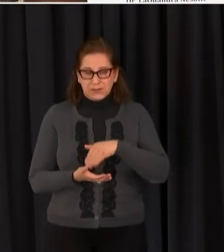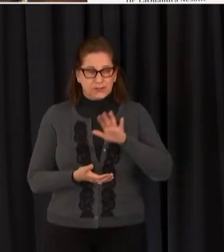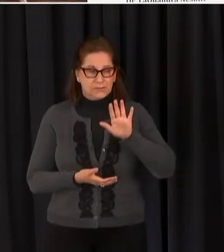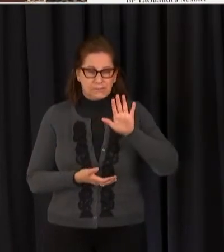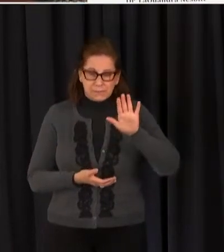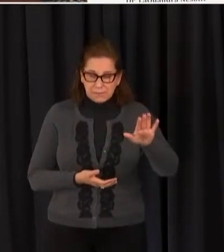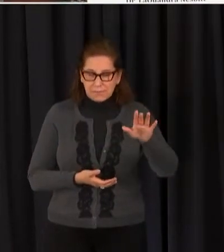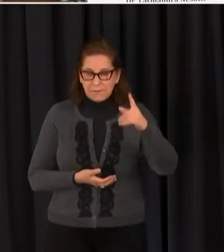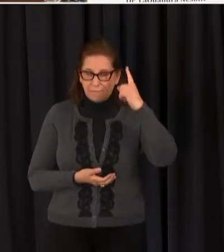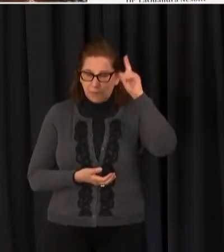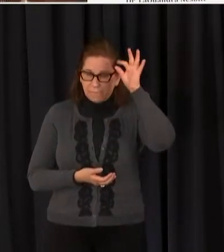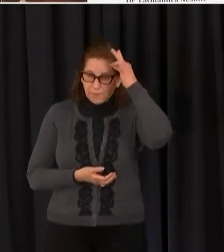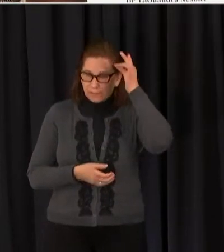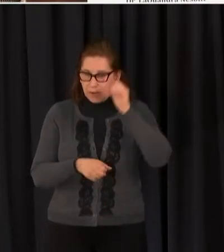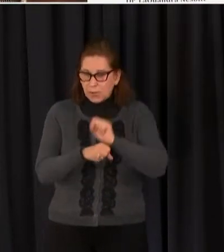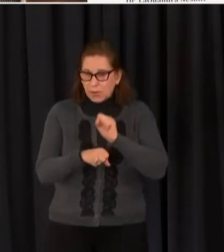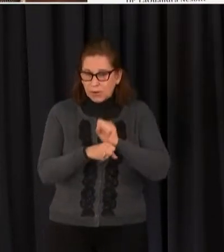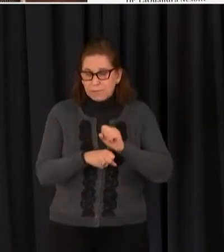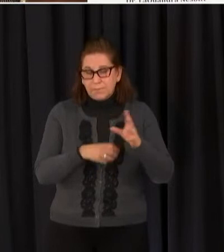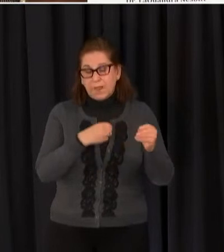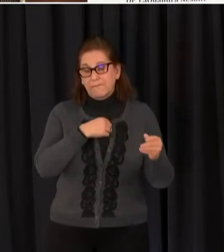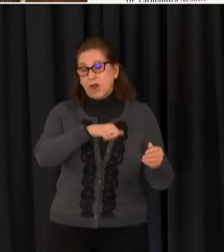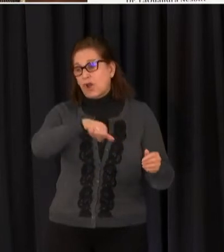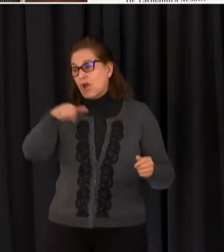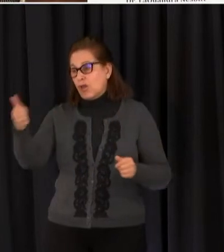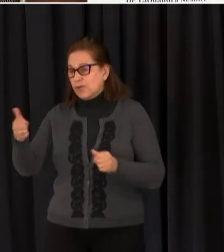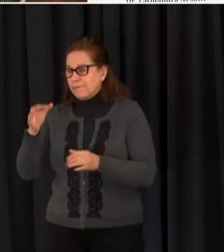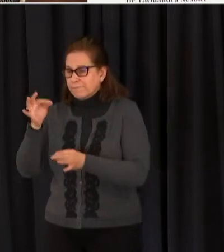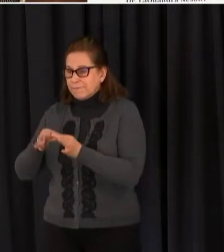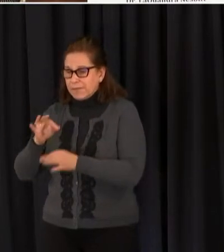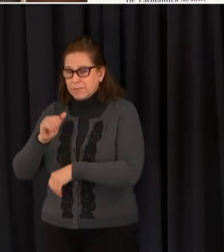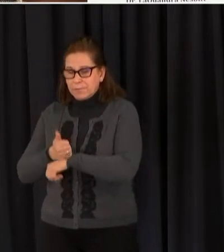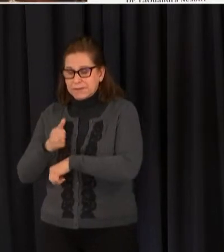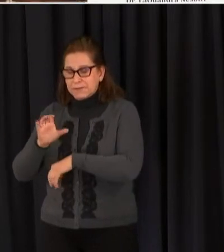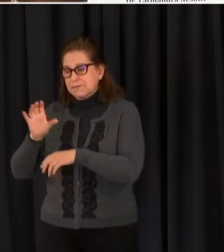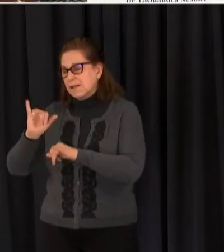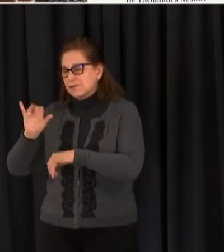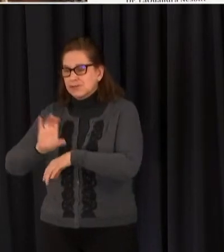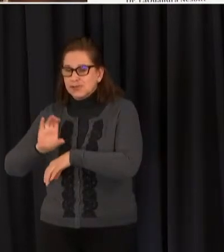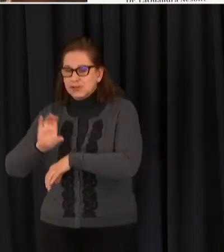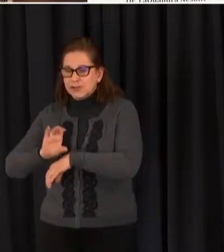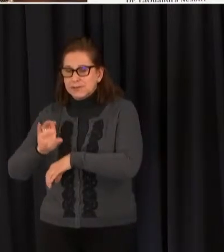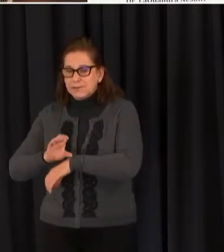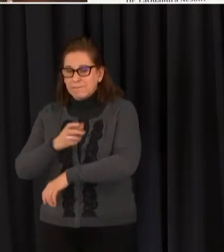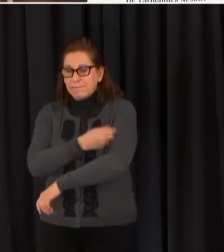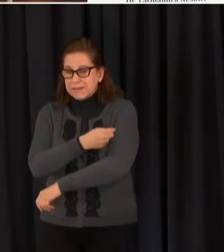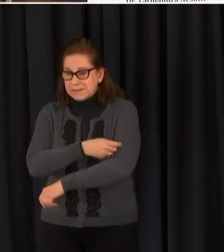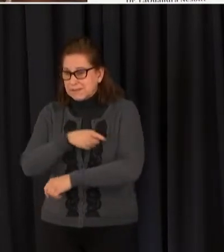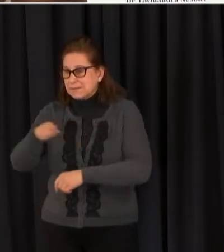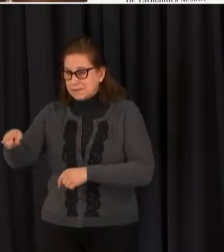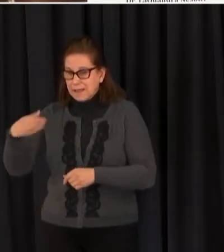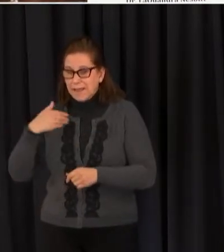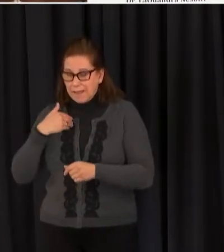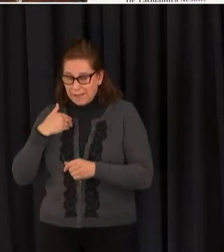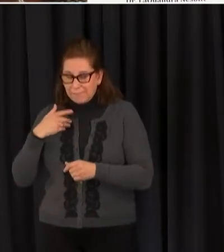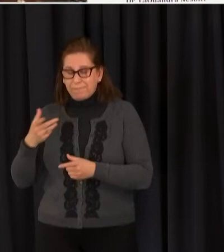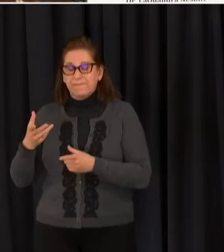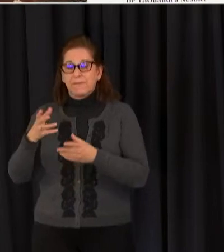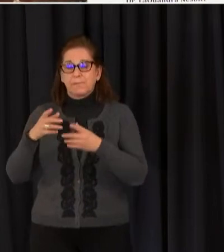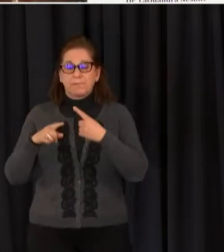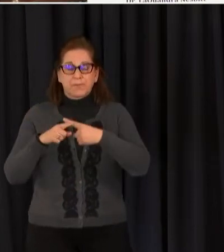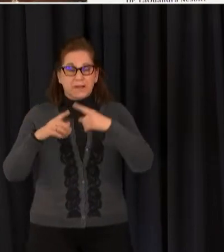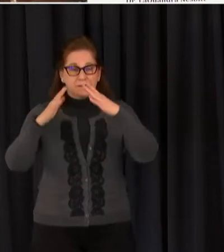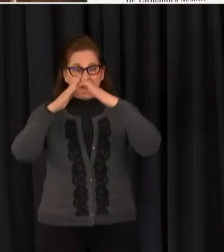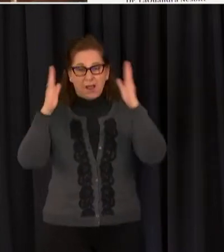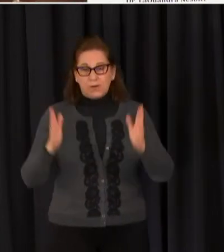Faith in Vaccines. The mayor highlighted again some of the work that we're doing with the Housing Authority. People get vaccinated through those means. So it